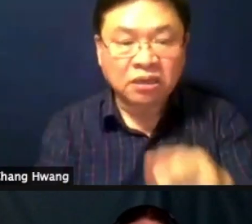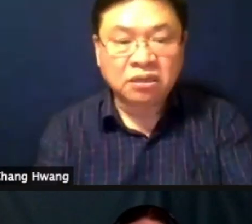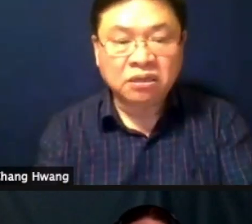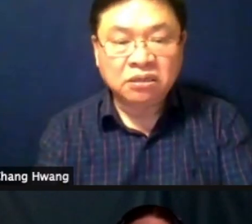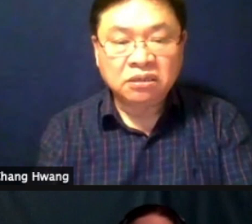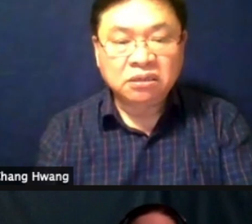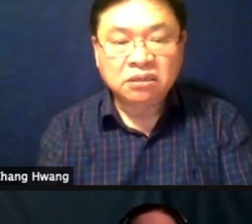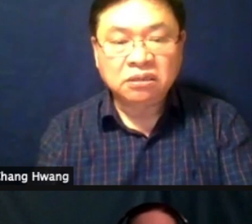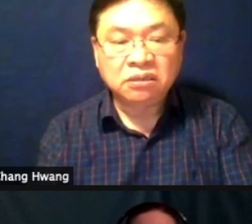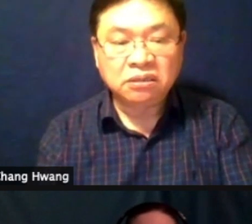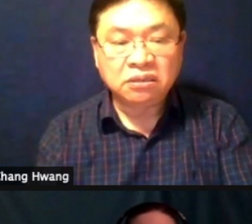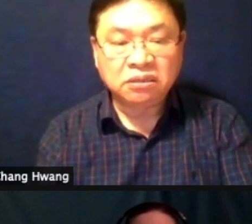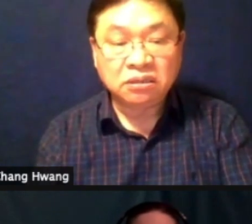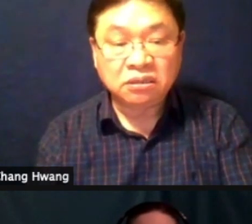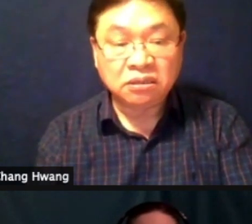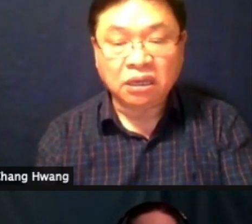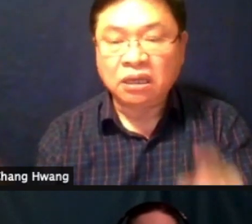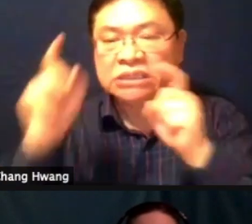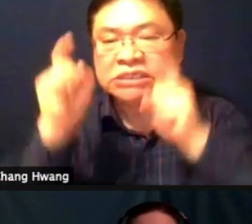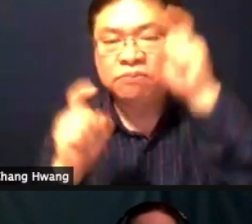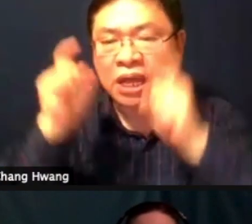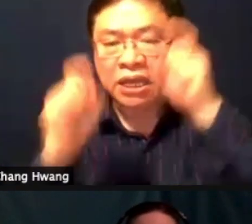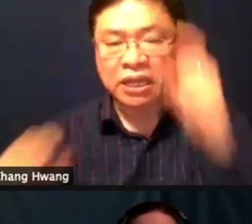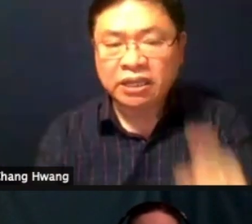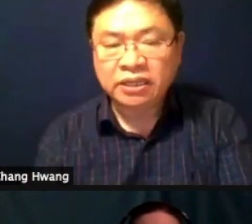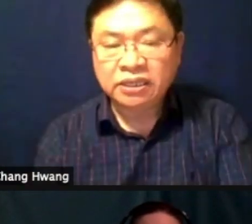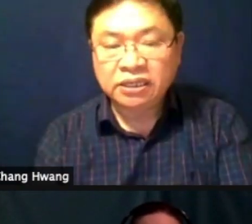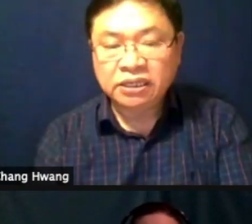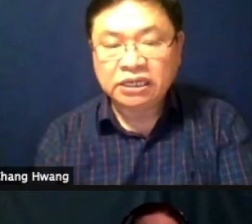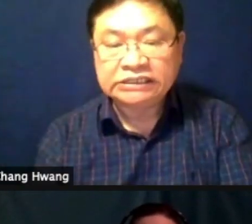So it's brackets and then inside is written Guro and then the hash symbol.